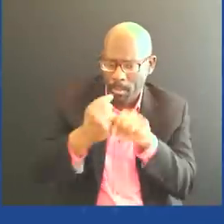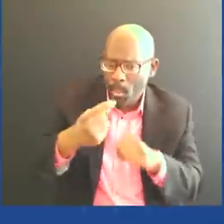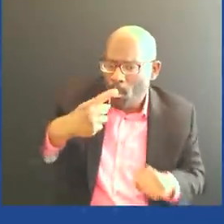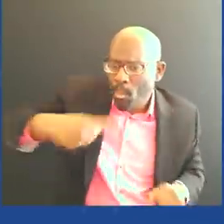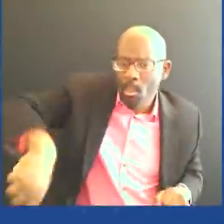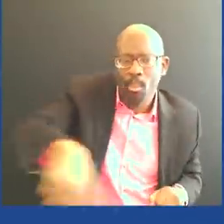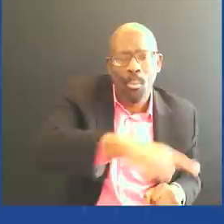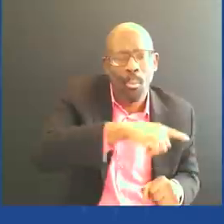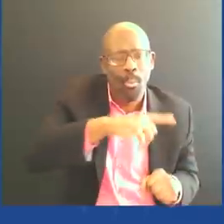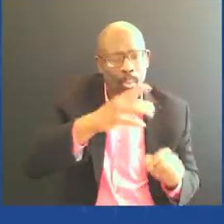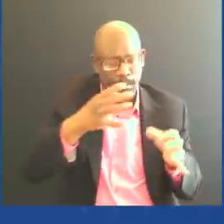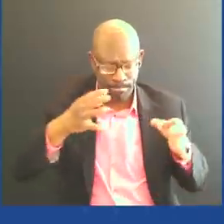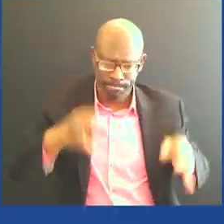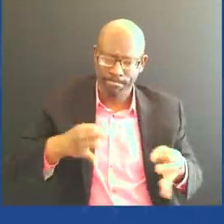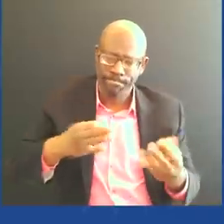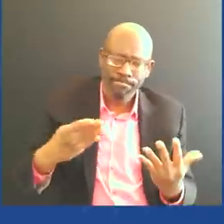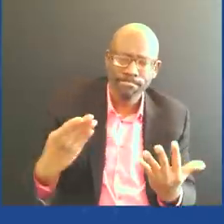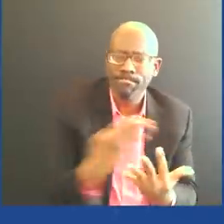with you.